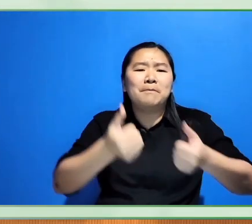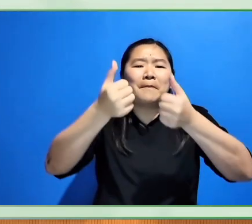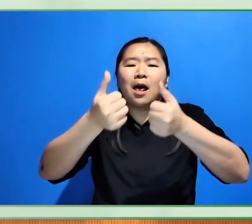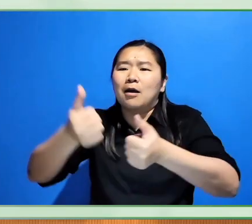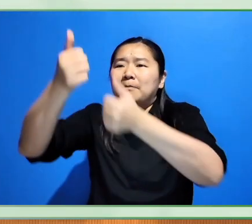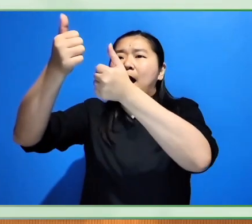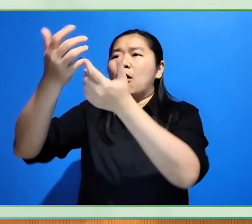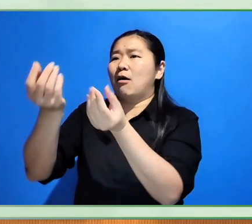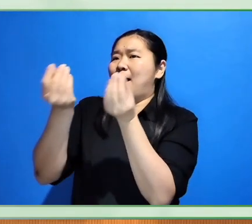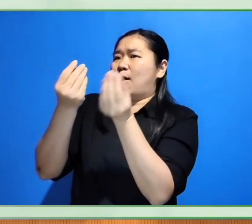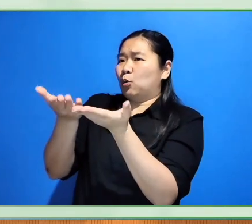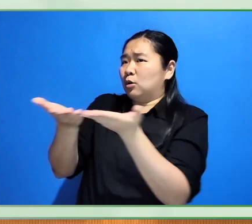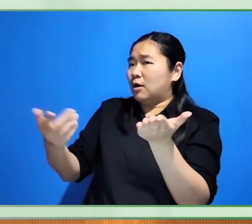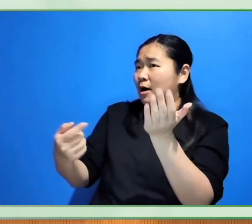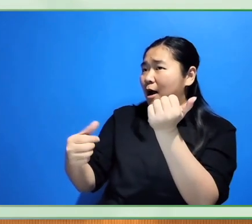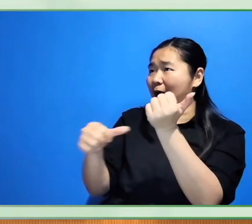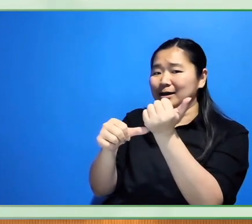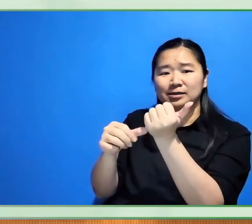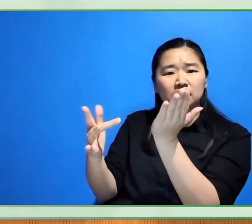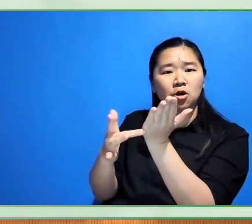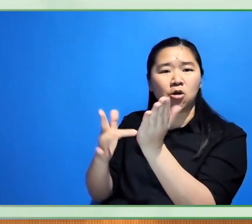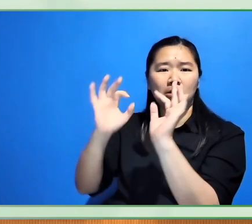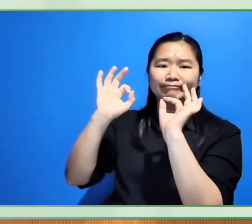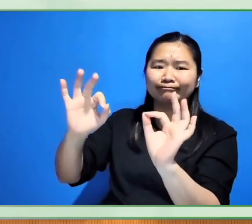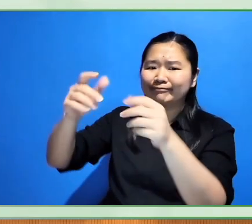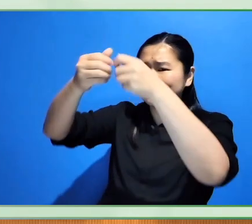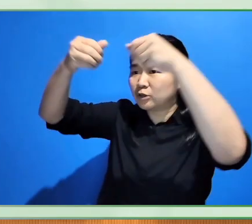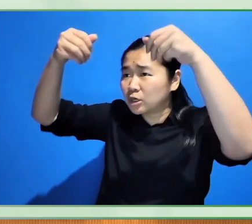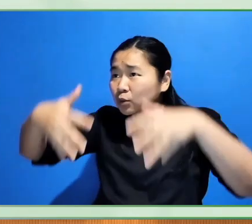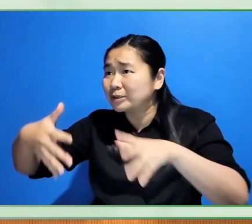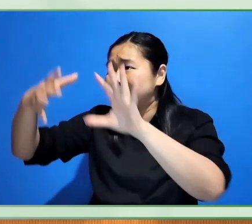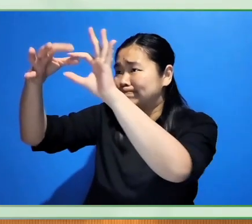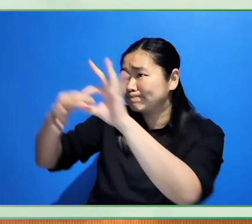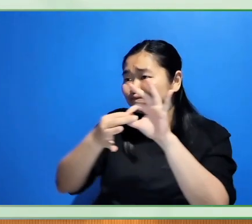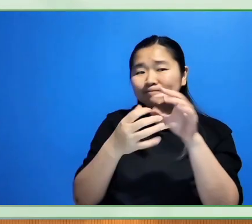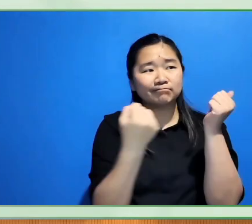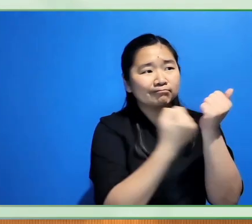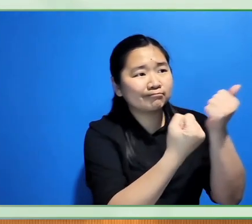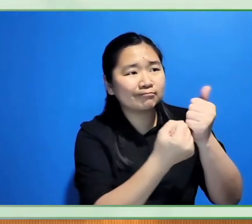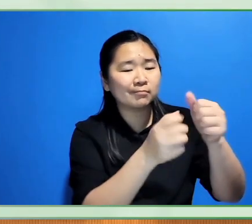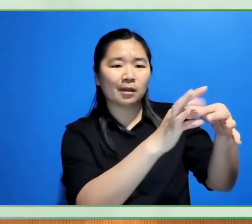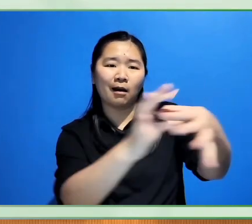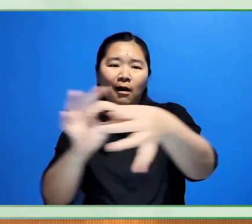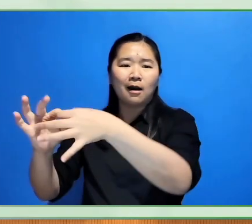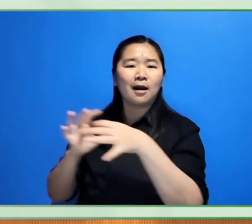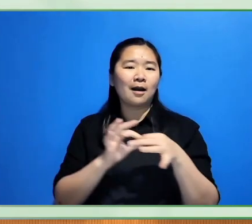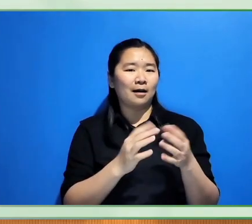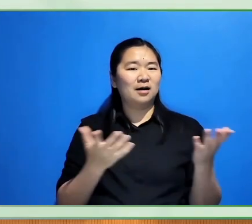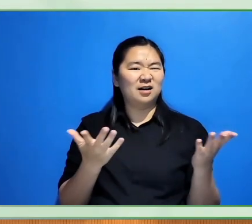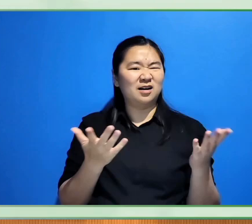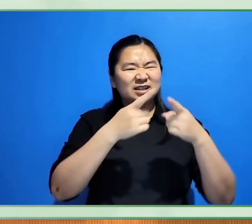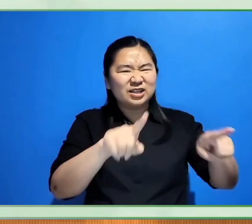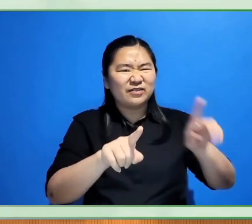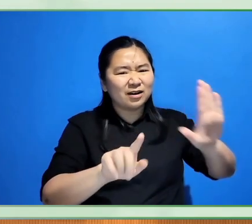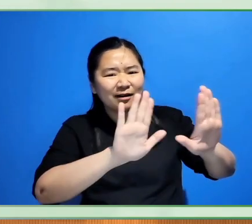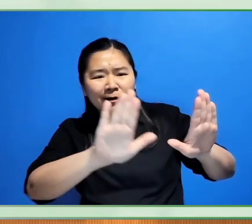Policy, products, provision, personnel, the training, it was already mentioned in the previous session as well, how important training